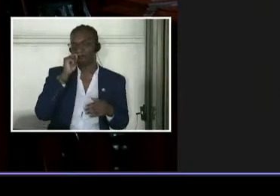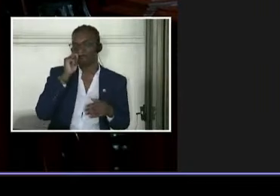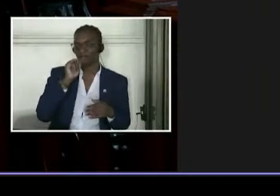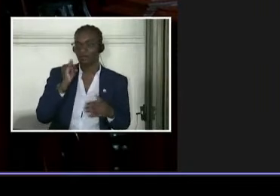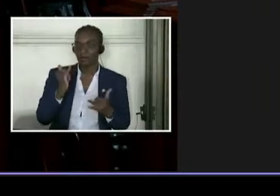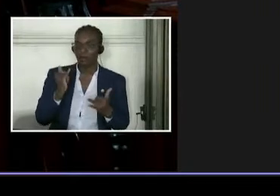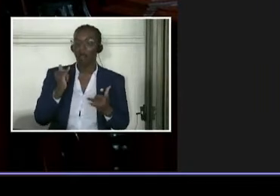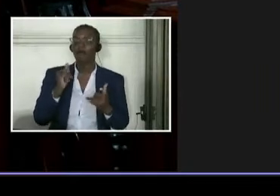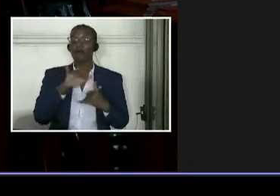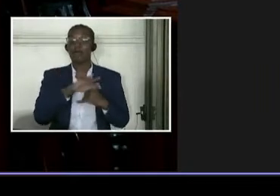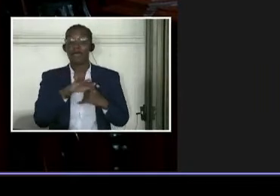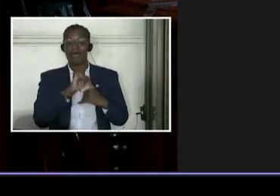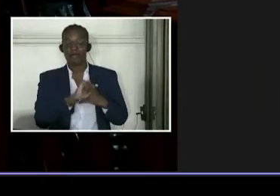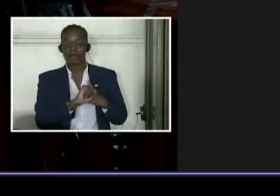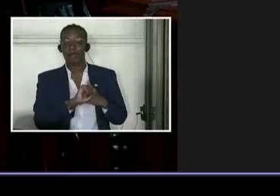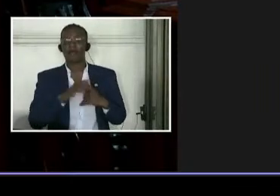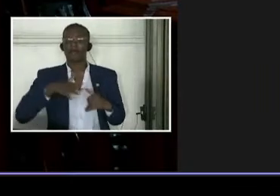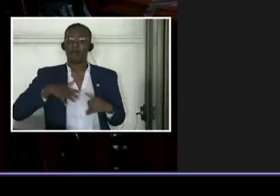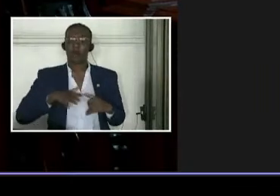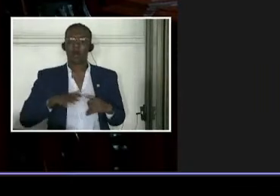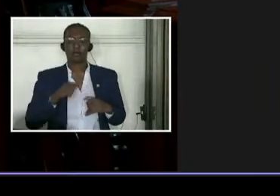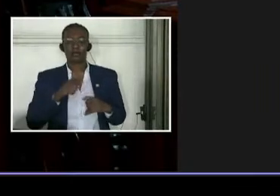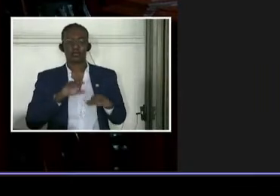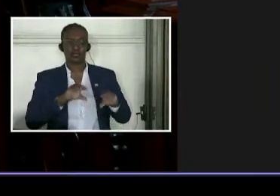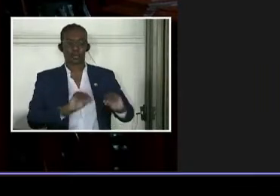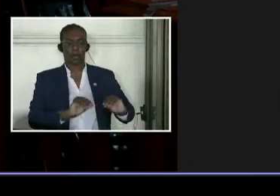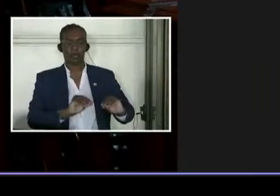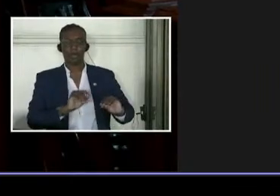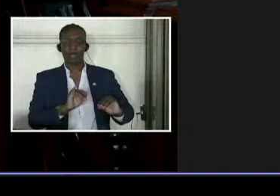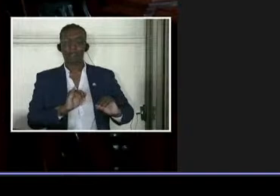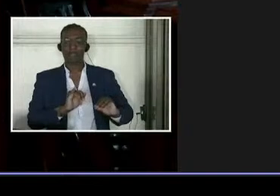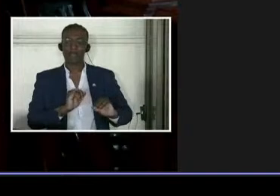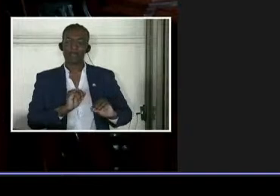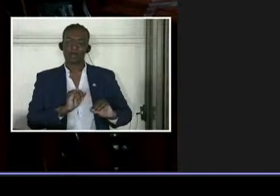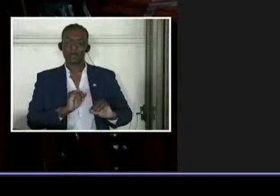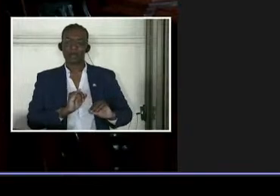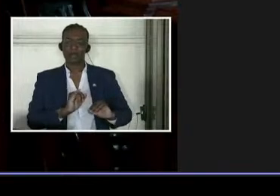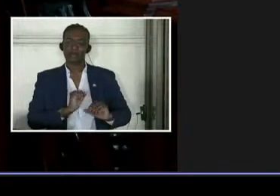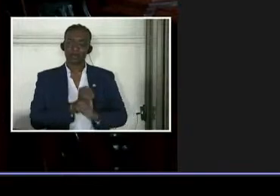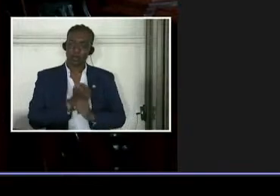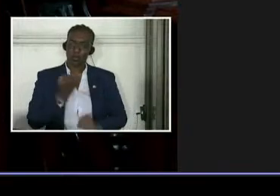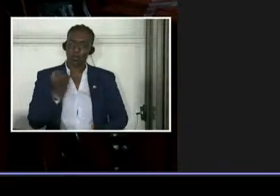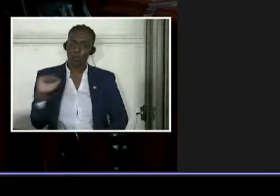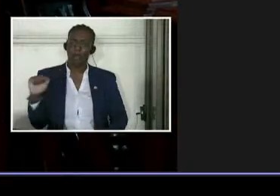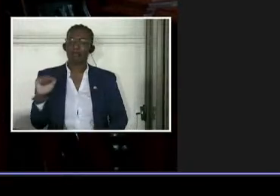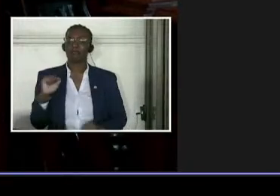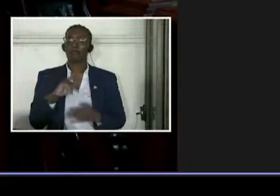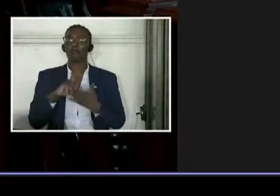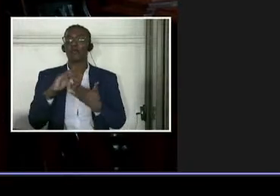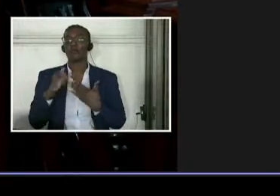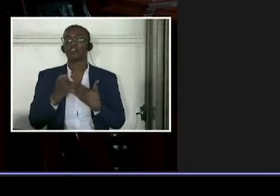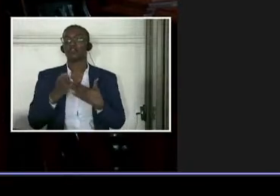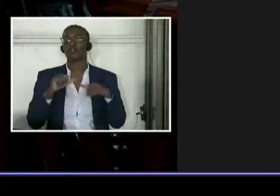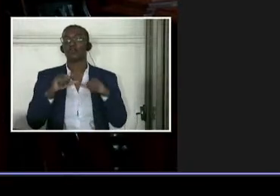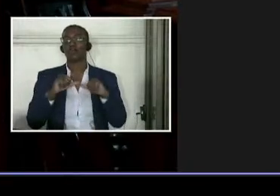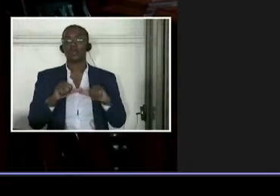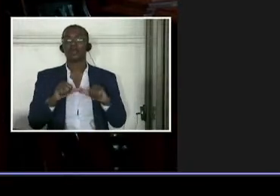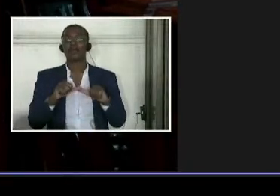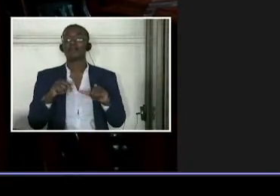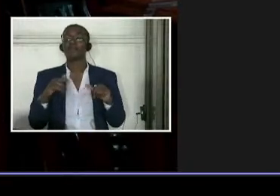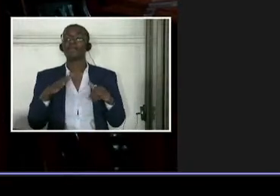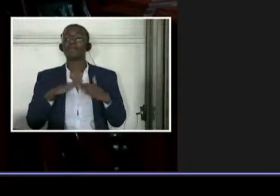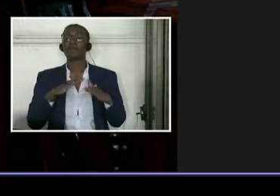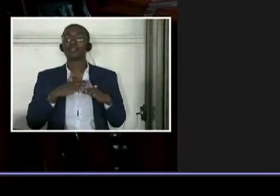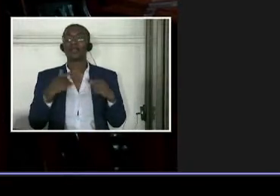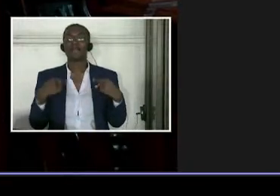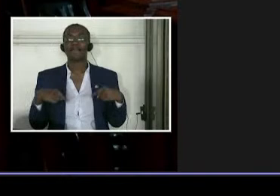kind of an area, and then they would want to stop and hinder the construction of those houses because they fear that